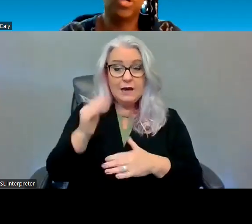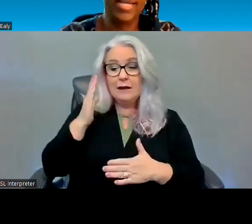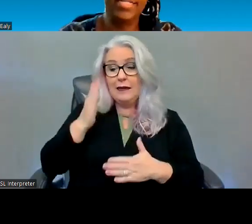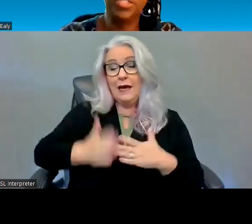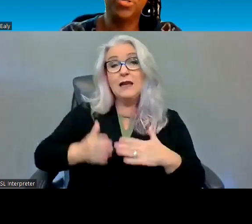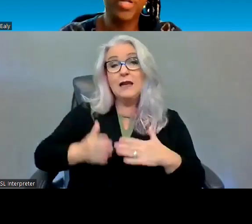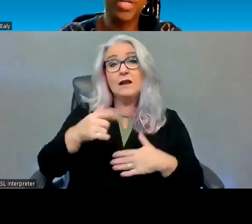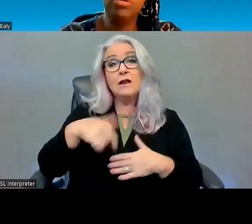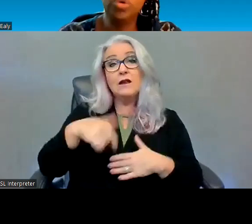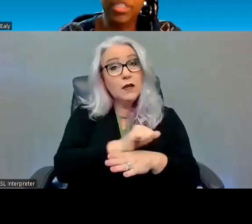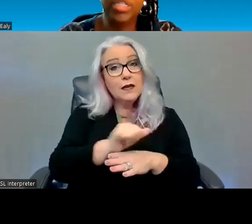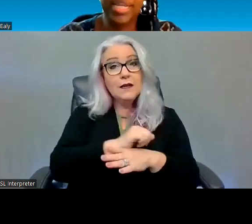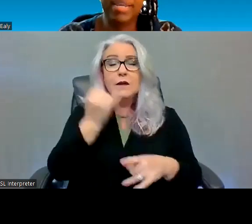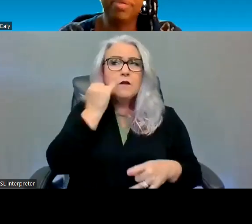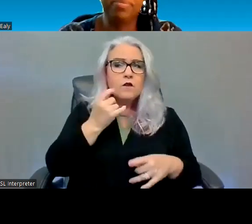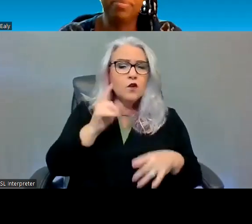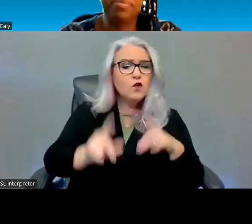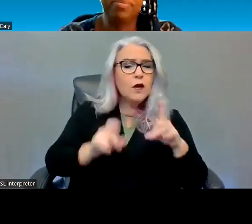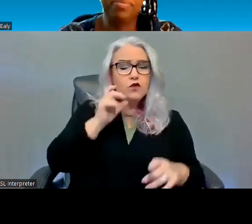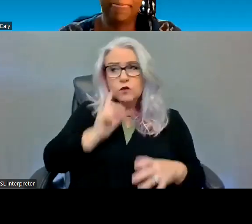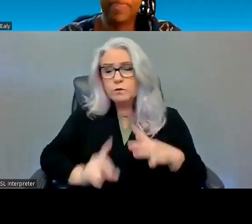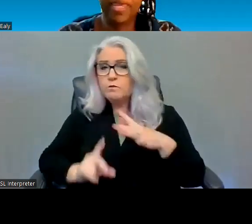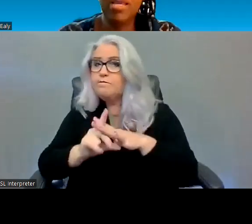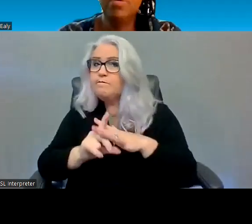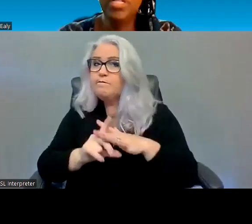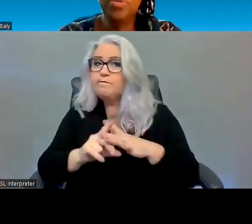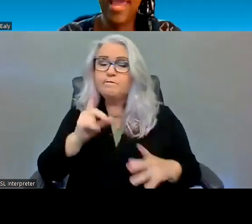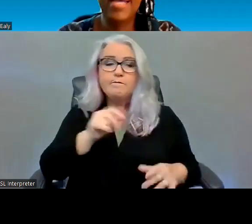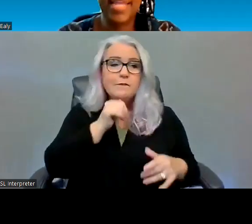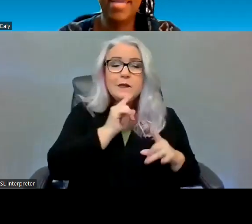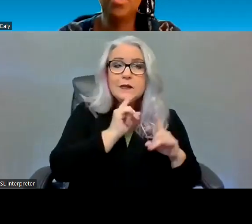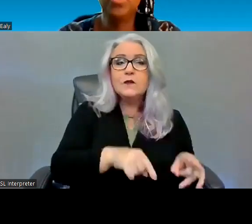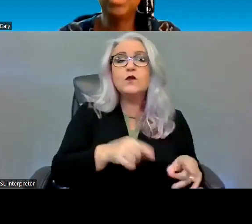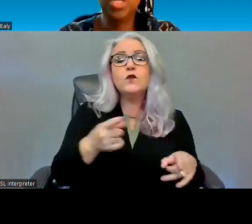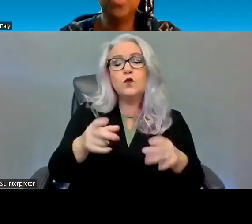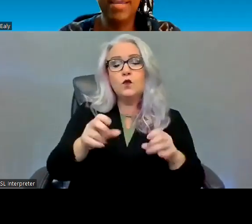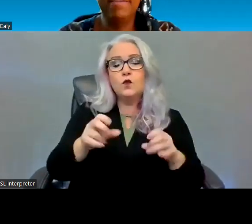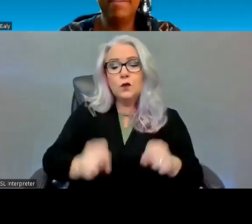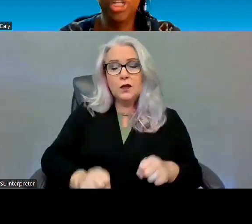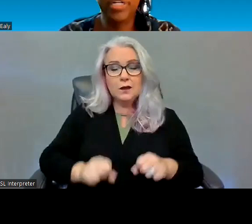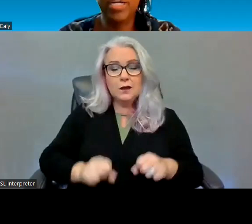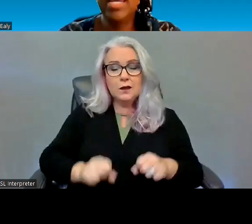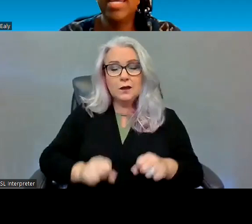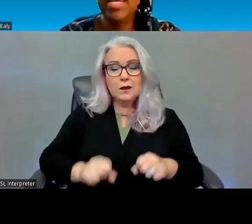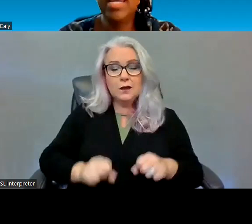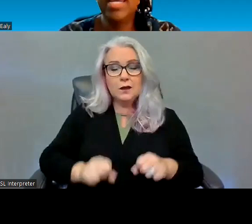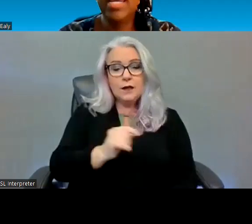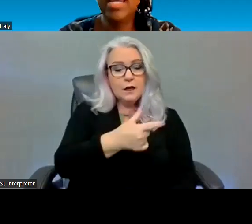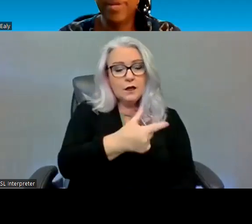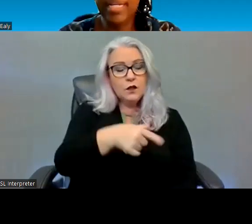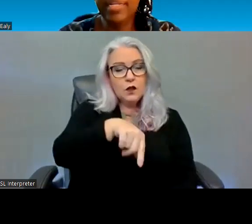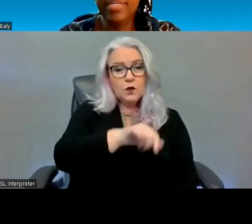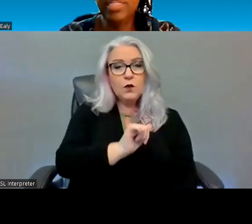that weren't answered or any new questions can be put there. We do ask that you use the Q&A feature, as we will